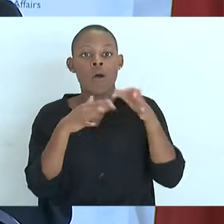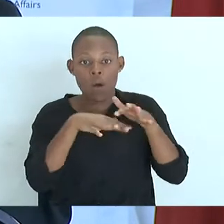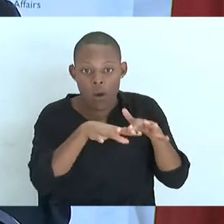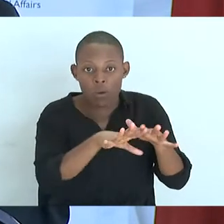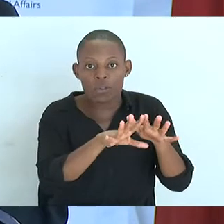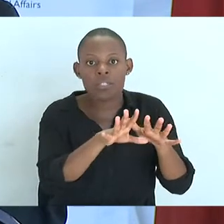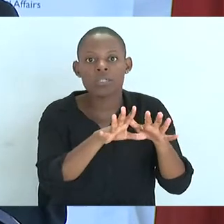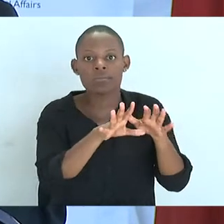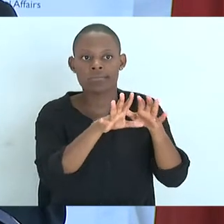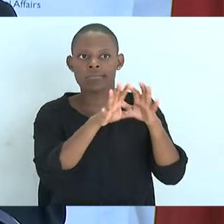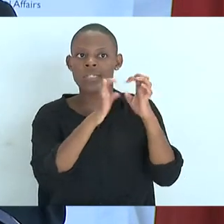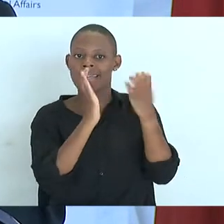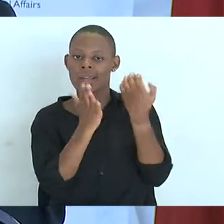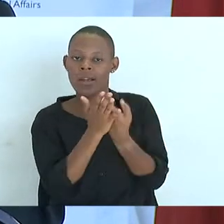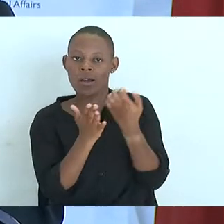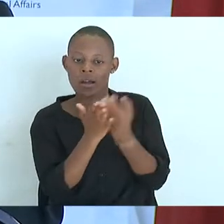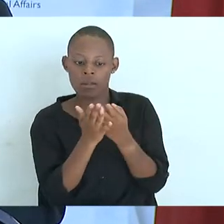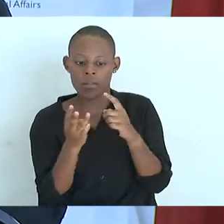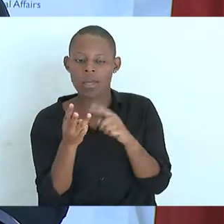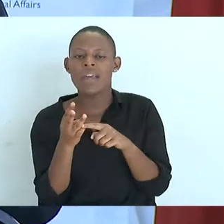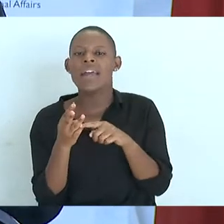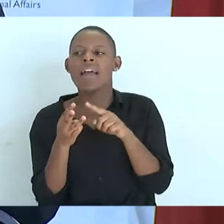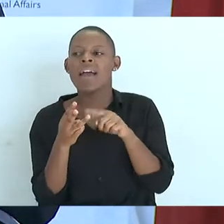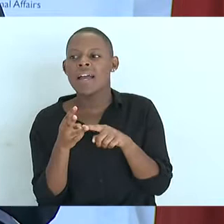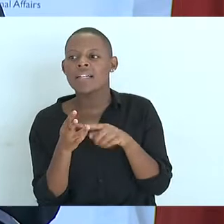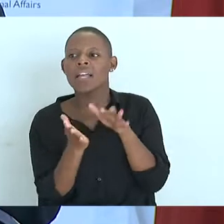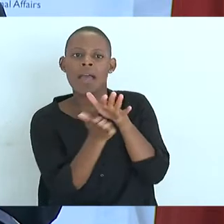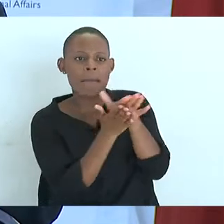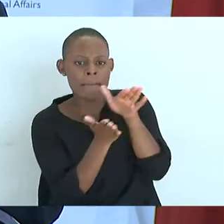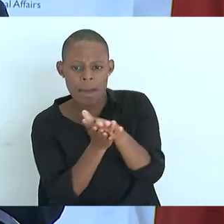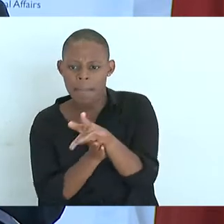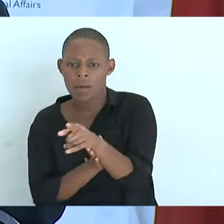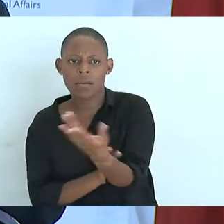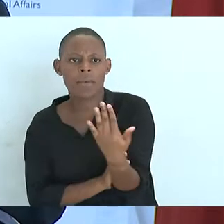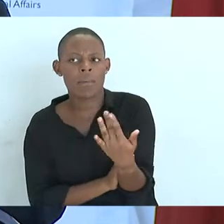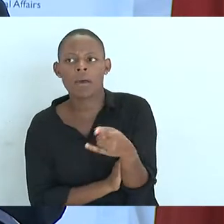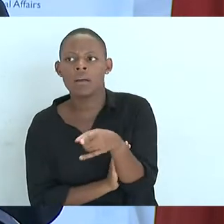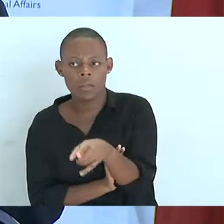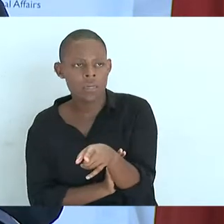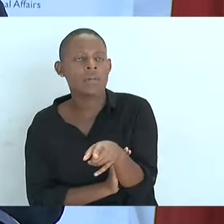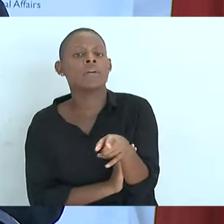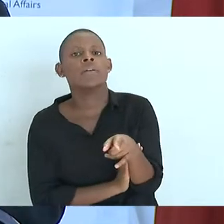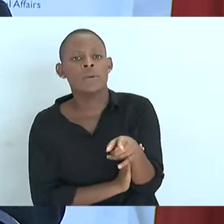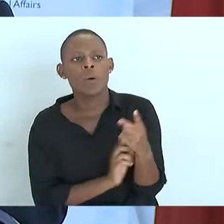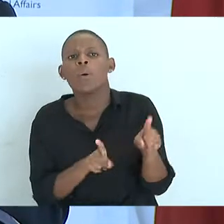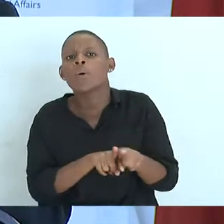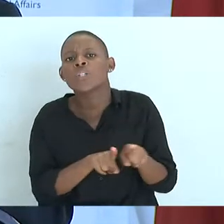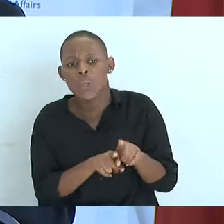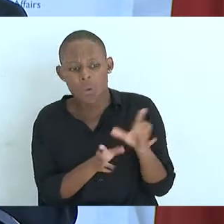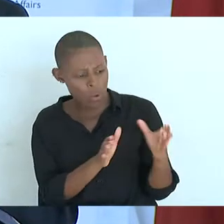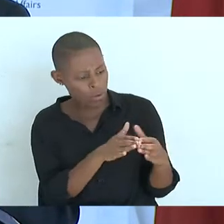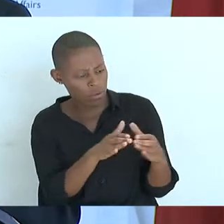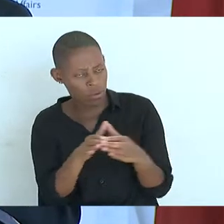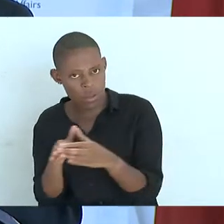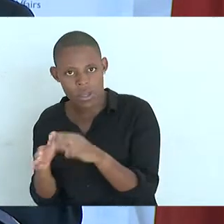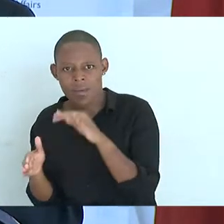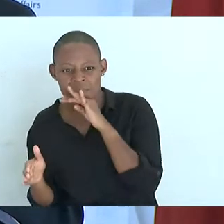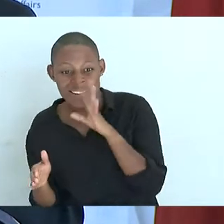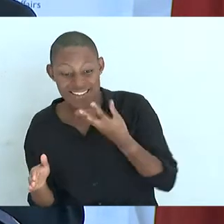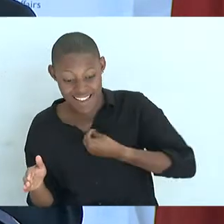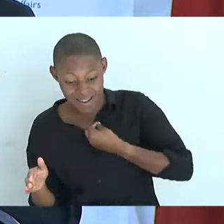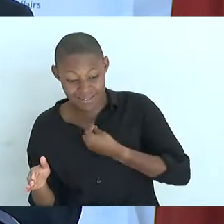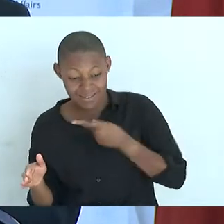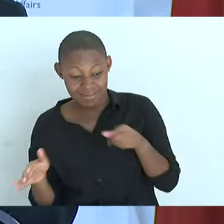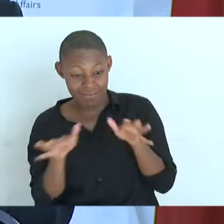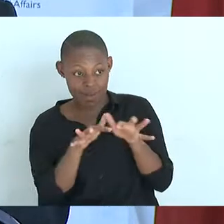pulp and paper were the ones that will jump up immediately. But increasingly, young people are wanting to be